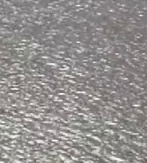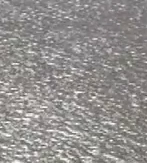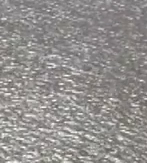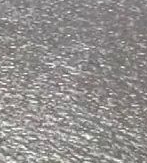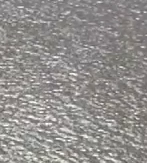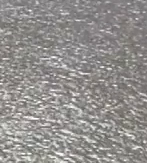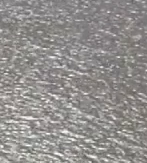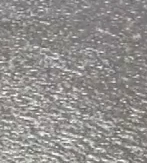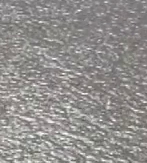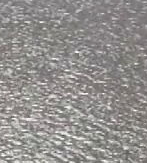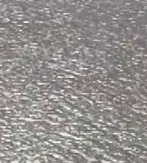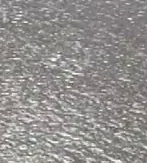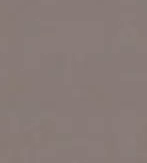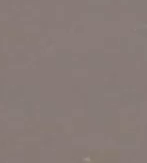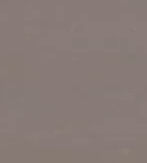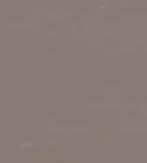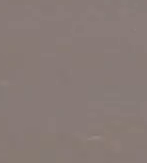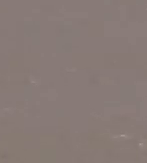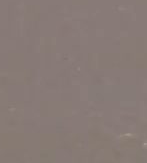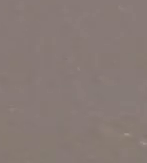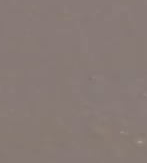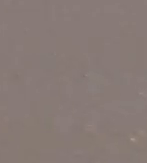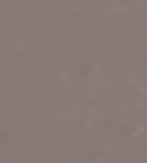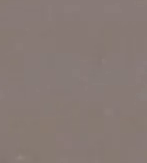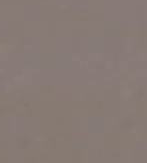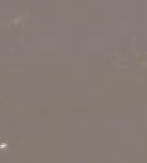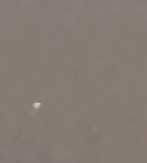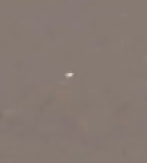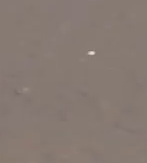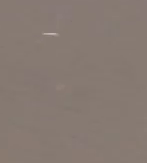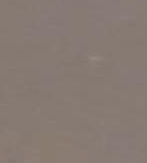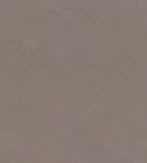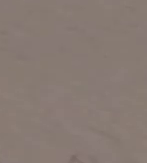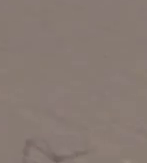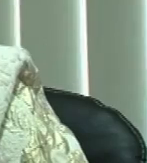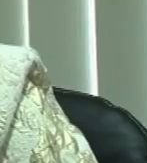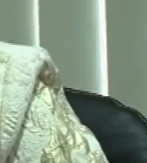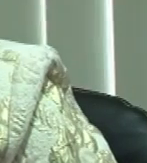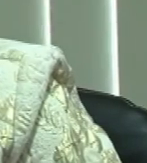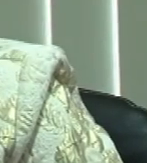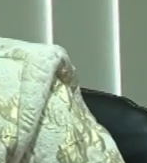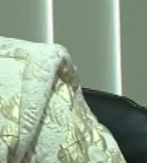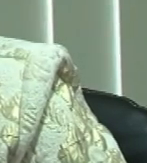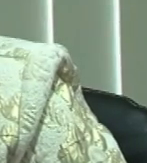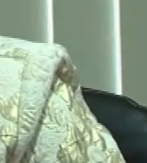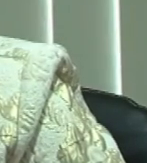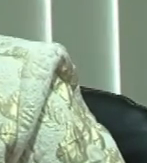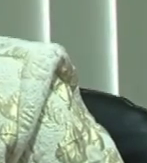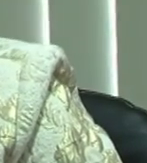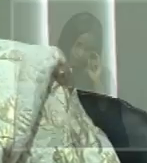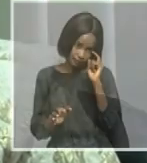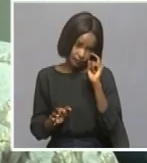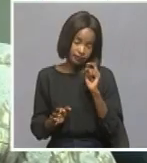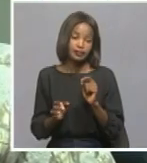quarantine period of 14 days. At this stage, I think it is important that we differentiate between a quarantine place and